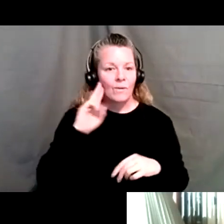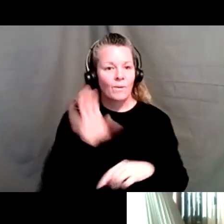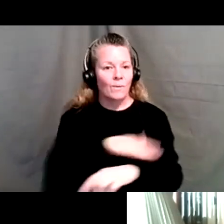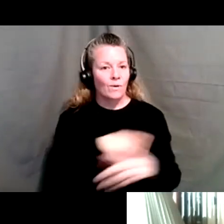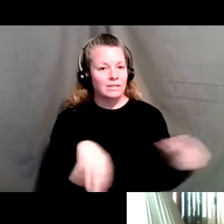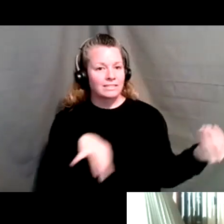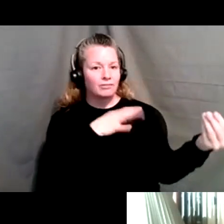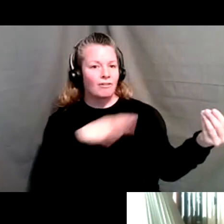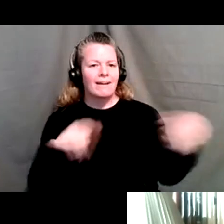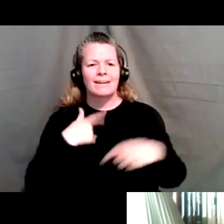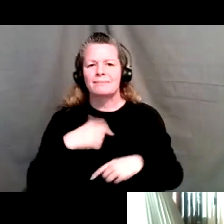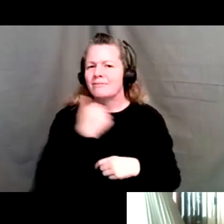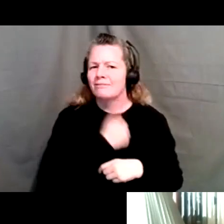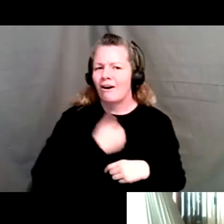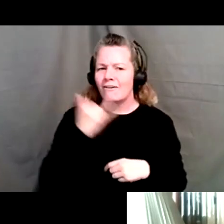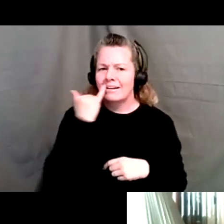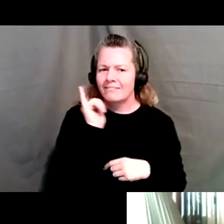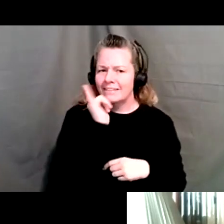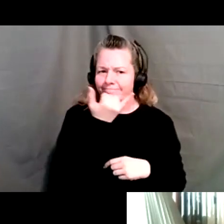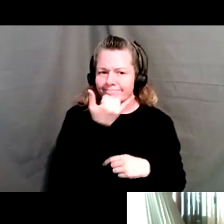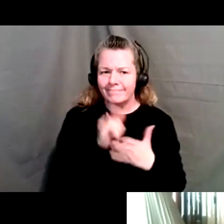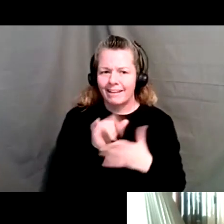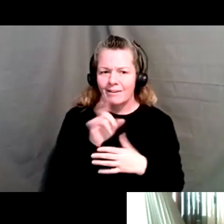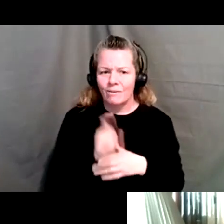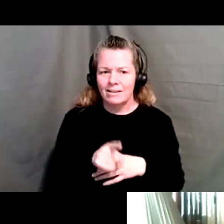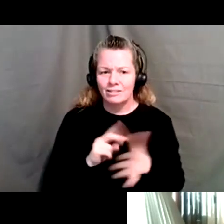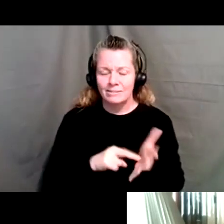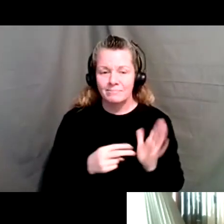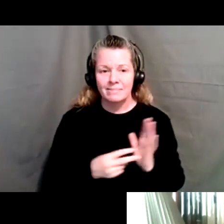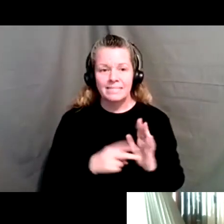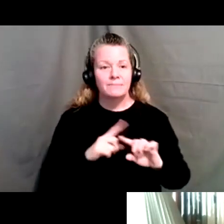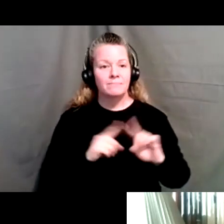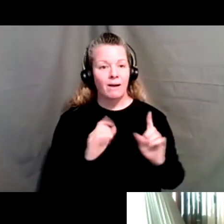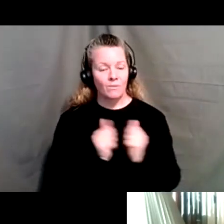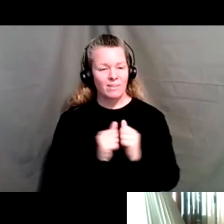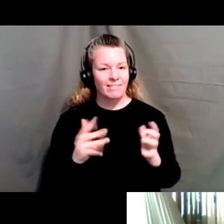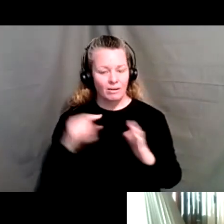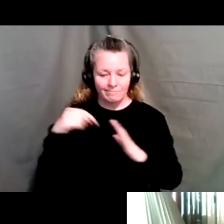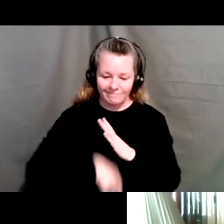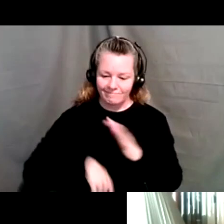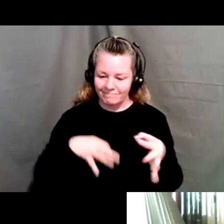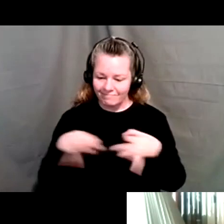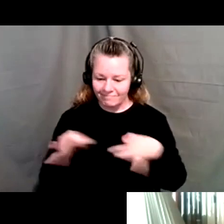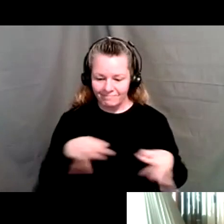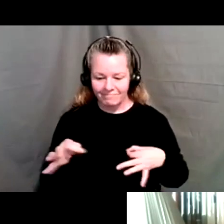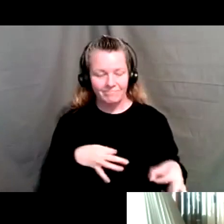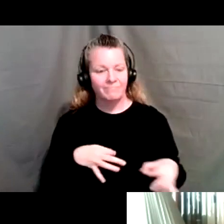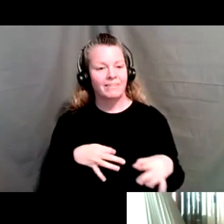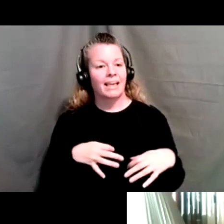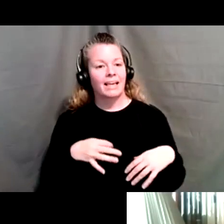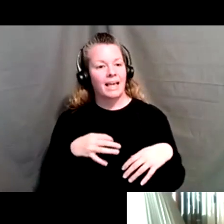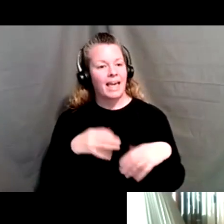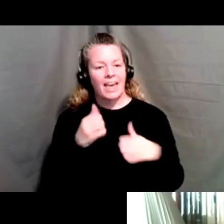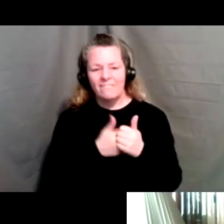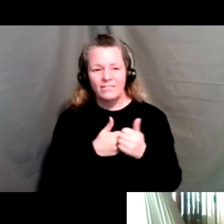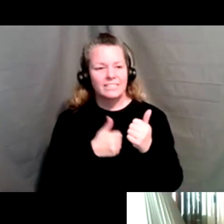I'm misinterpreting what that question is, without going into great detail about every single